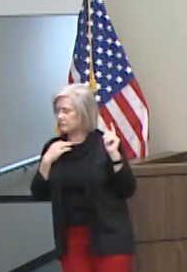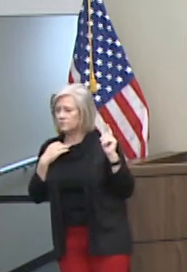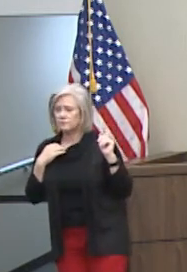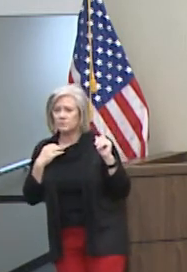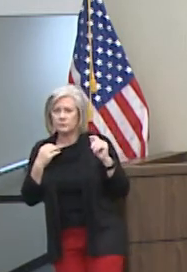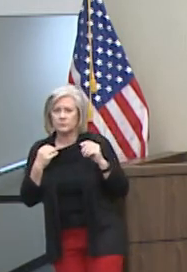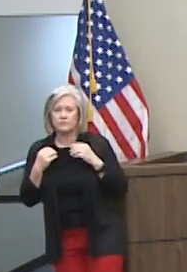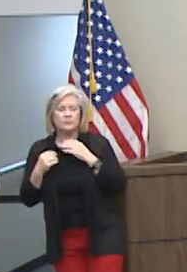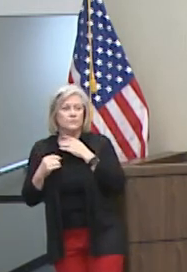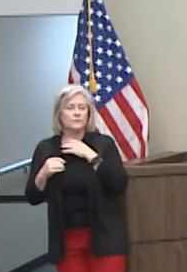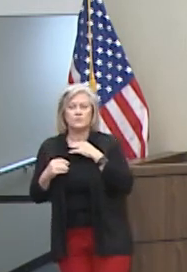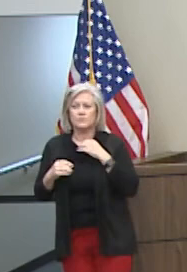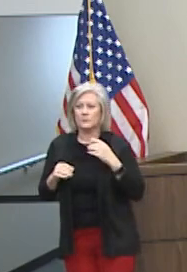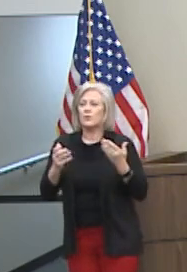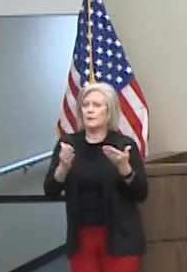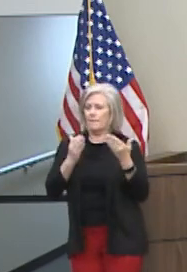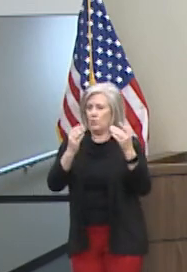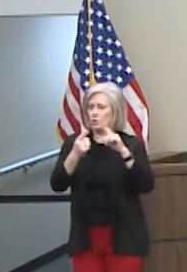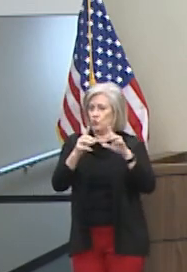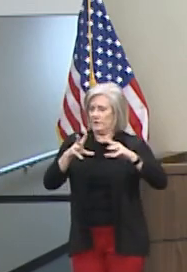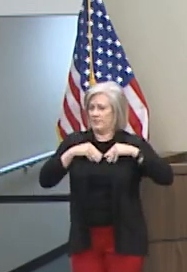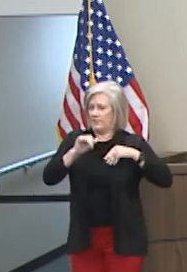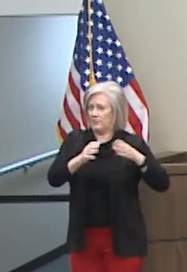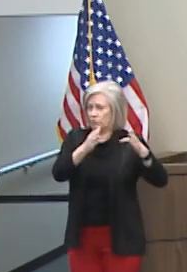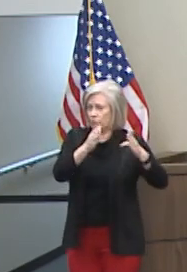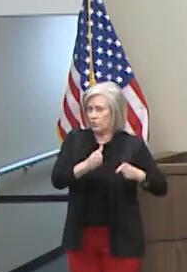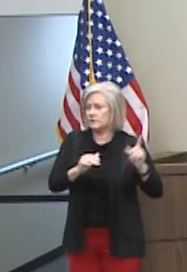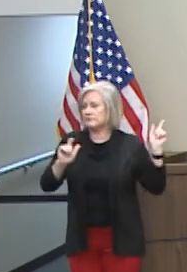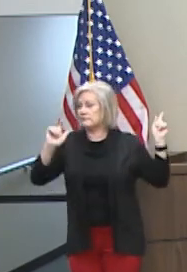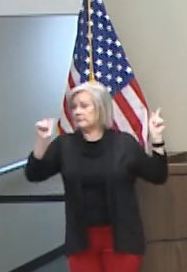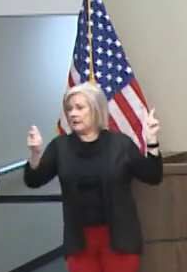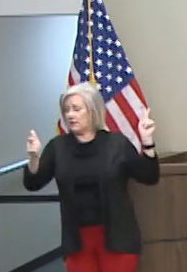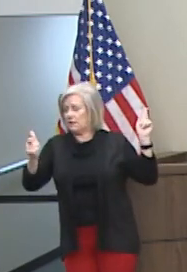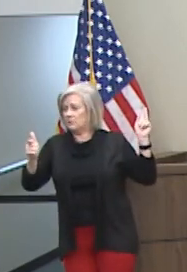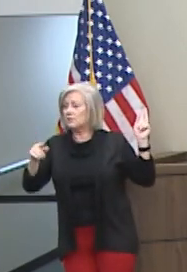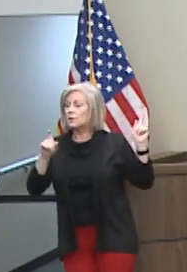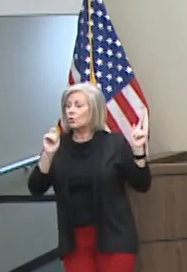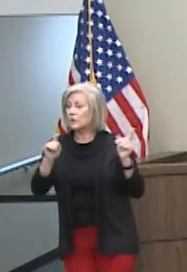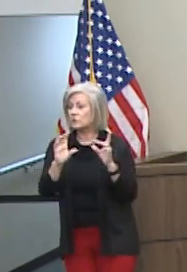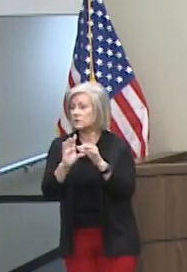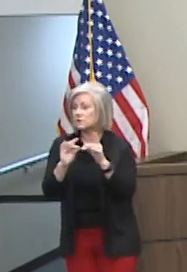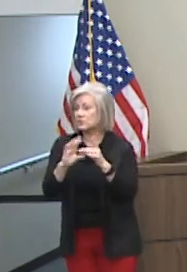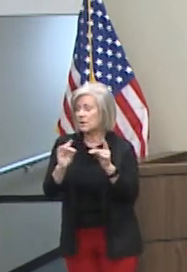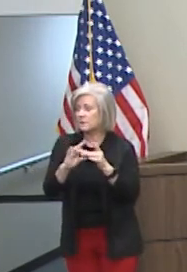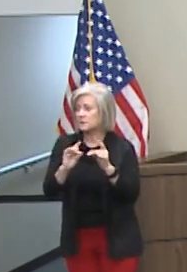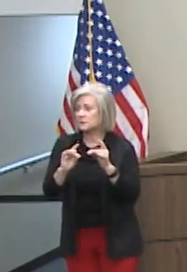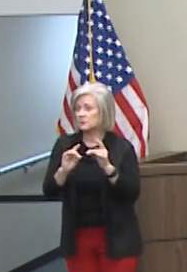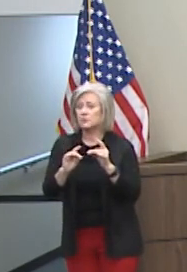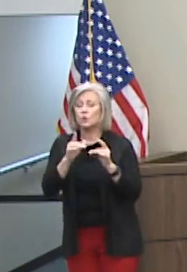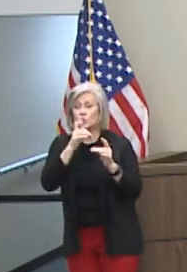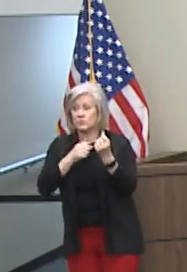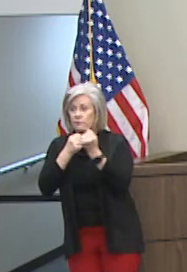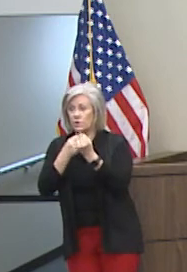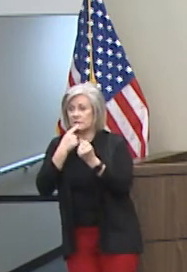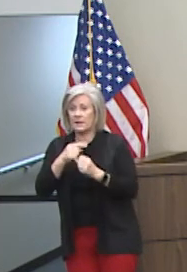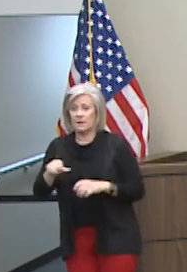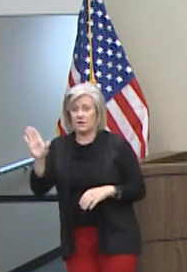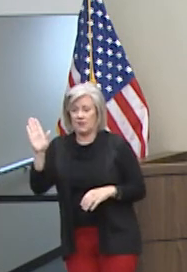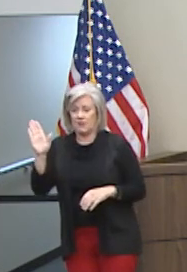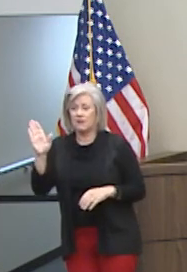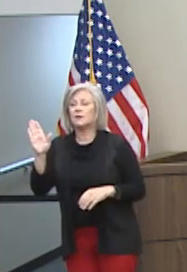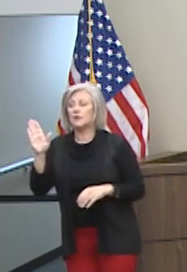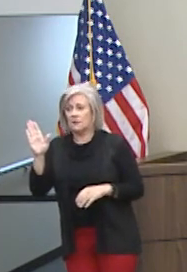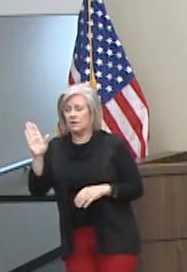Thank you, Ms. Teekel. Is there a second? Second. Second. Thank you, Norm. Any questions, comments? All those in favor say aye. Aye. Aye. Aye. All